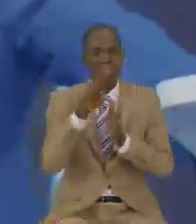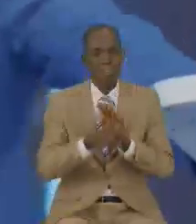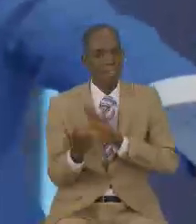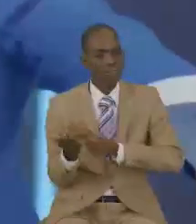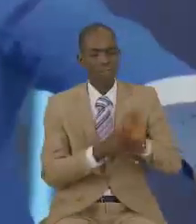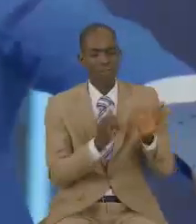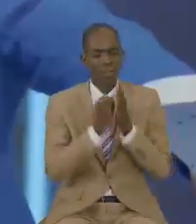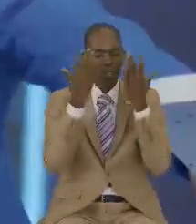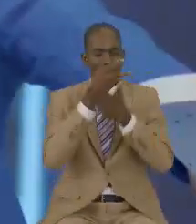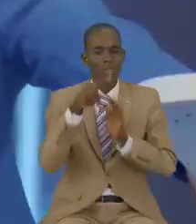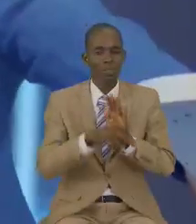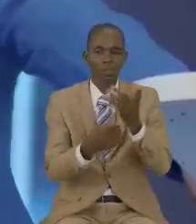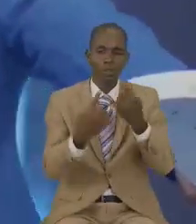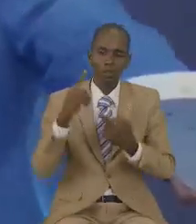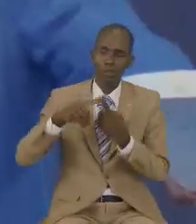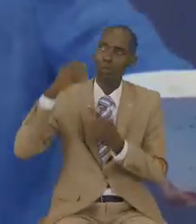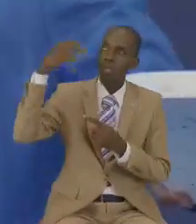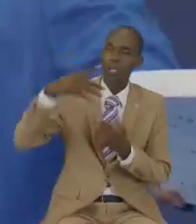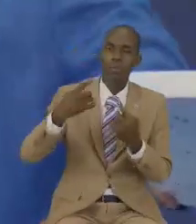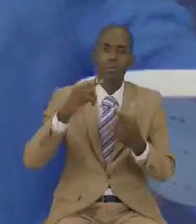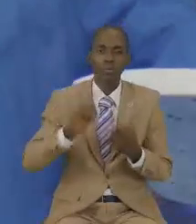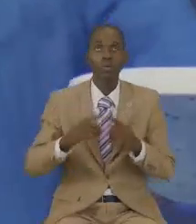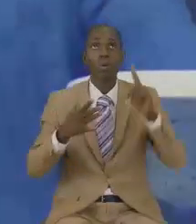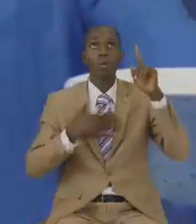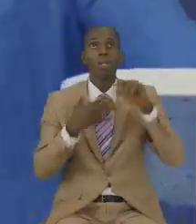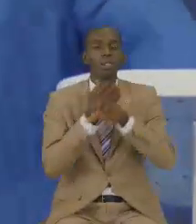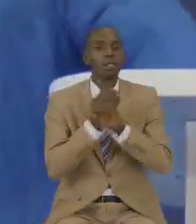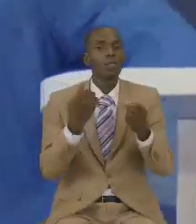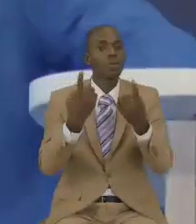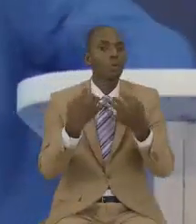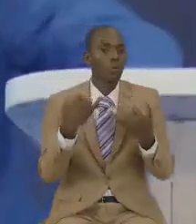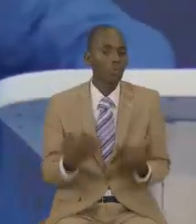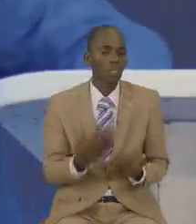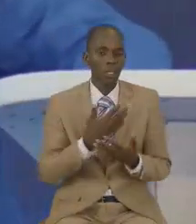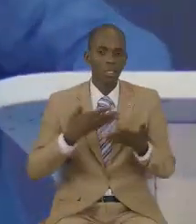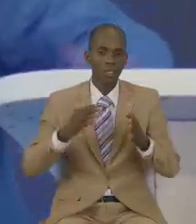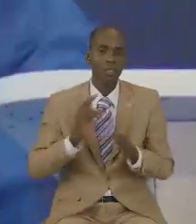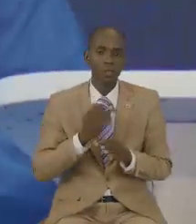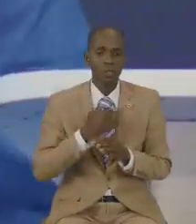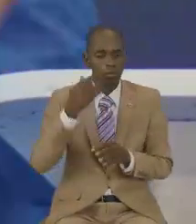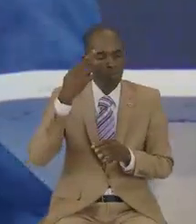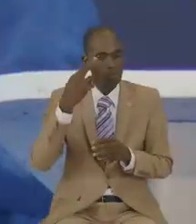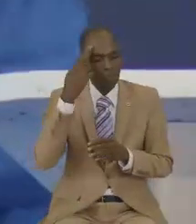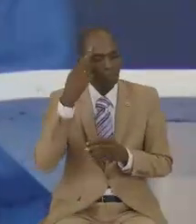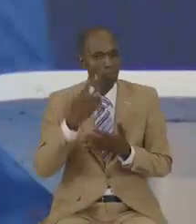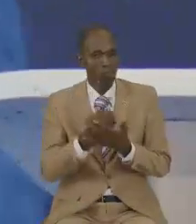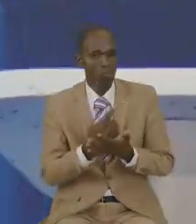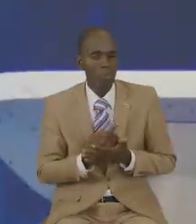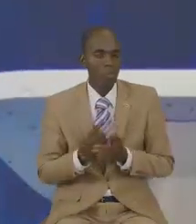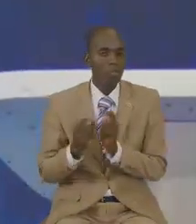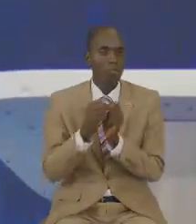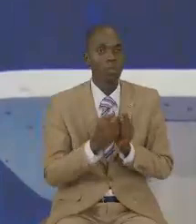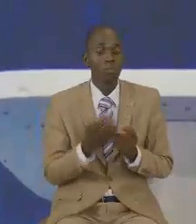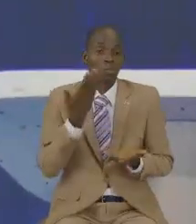says, come to my salvation. It says, come now and let us reason together, says the Lord. Do your sins be